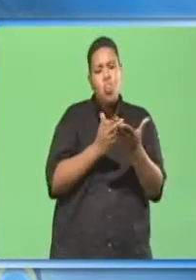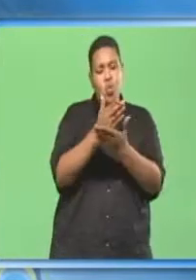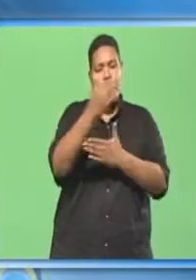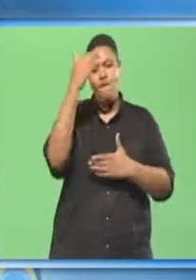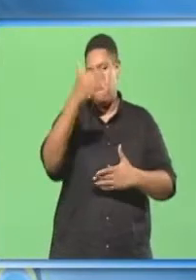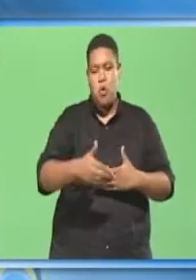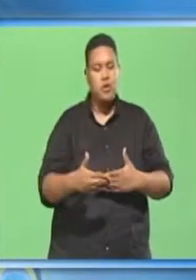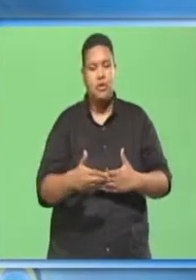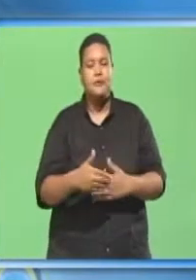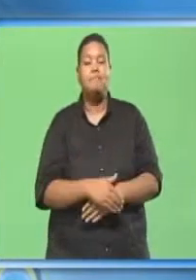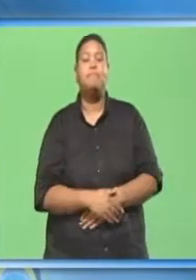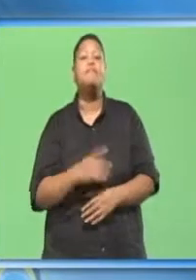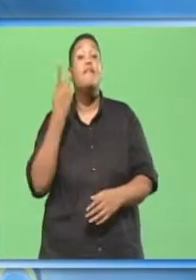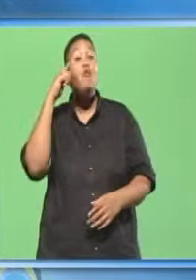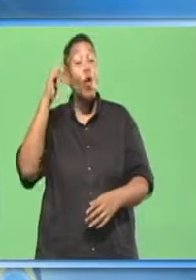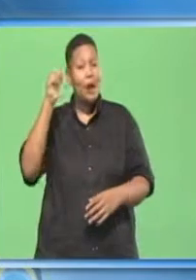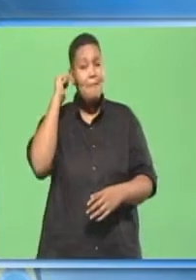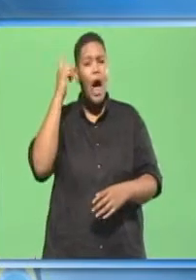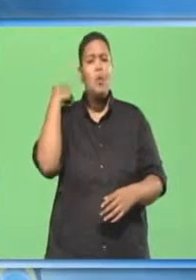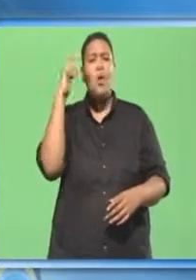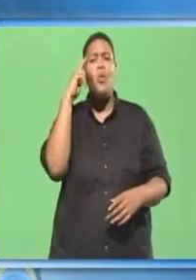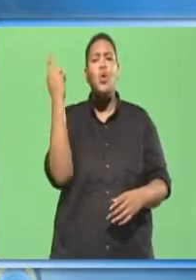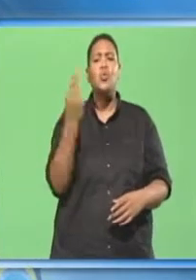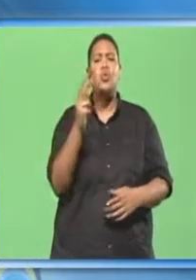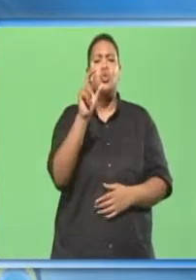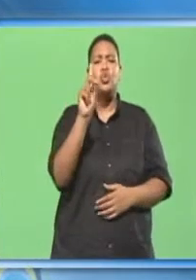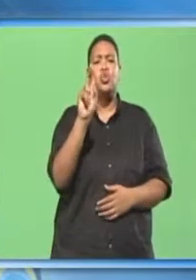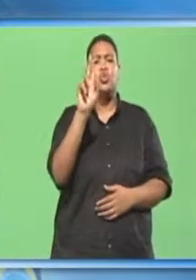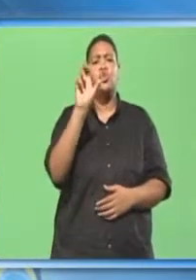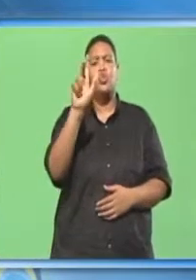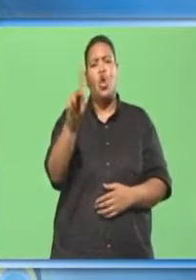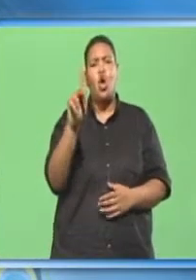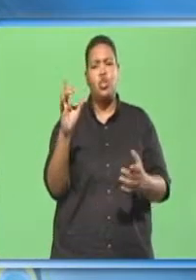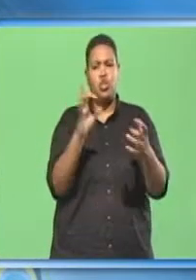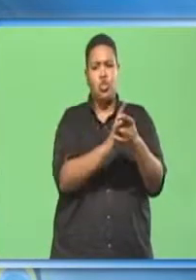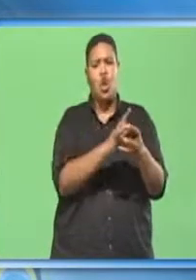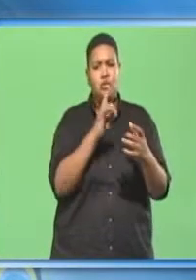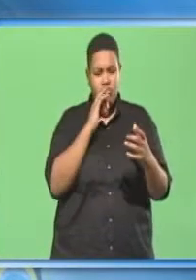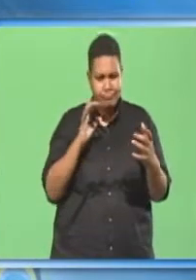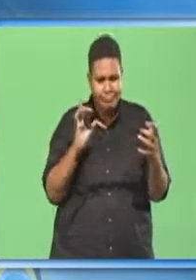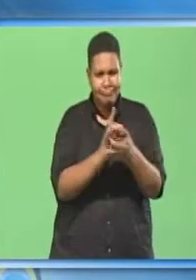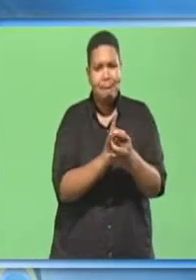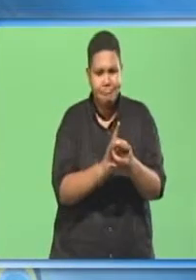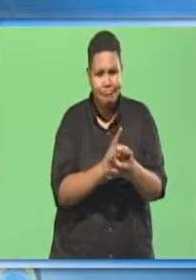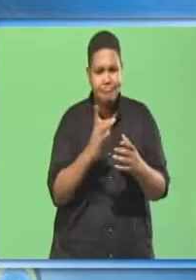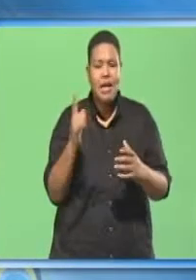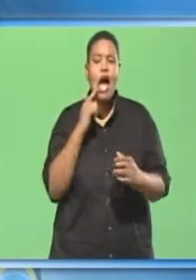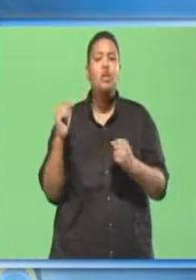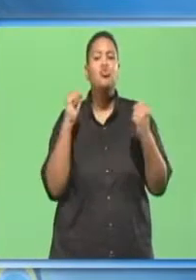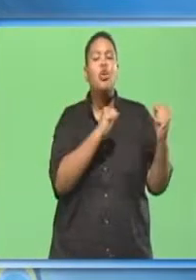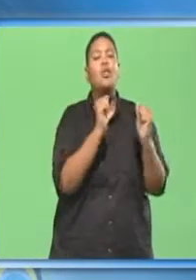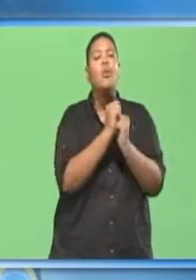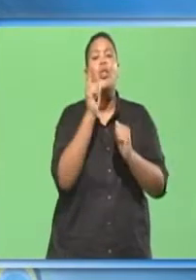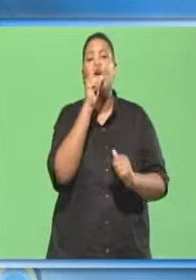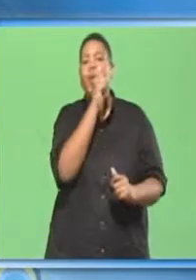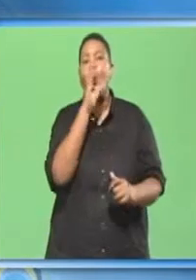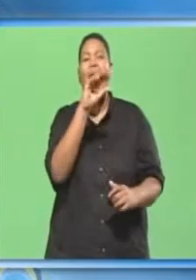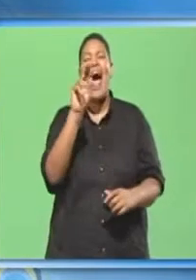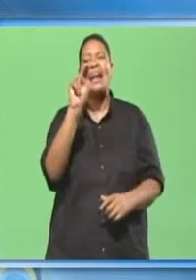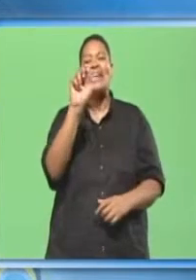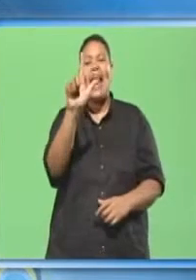front. For the back, we will use butt joints to connect the sides and further strengthen with glue and